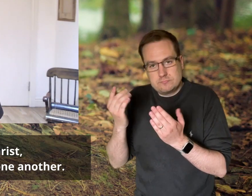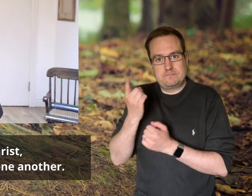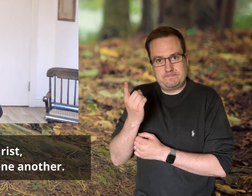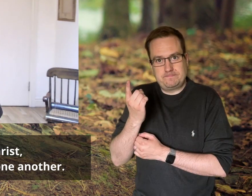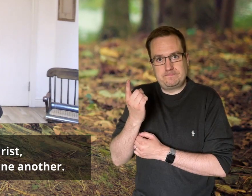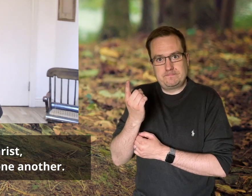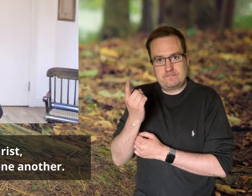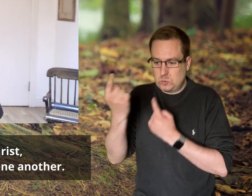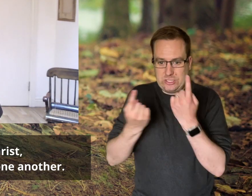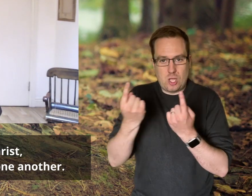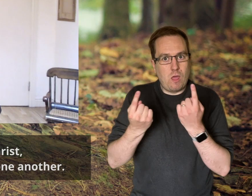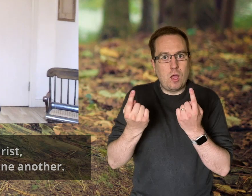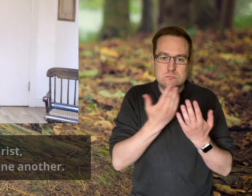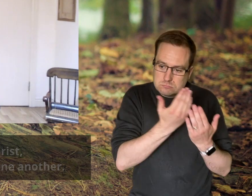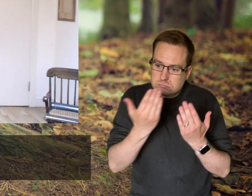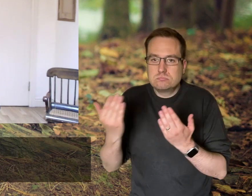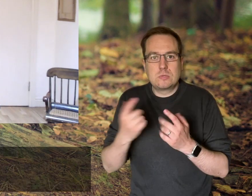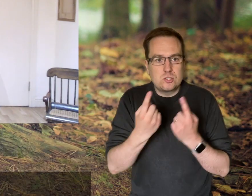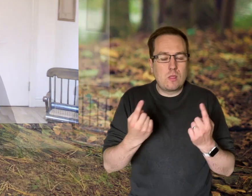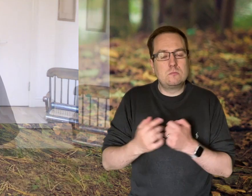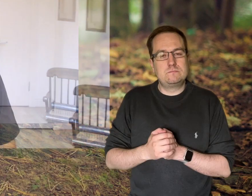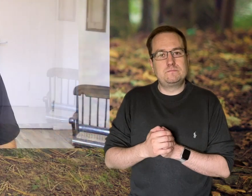be courteously reverent to one another.